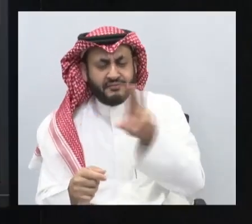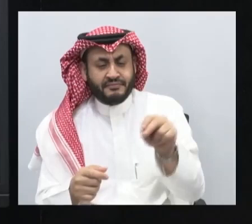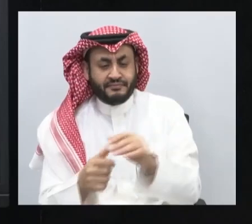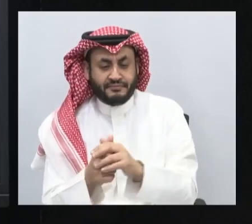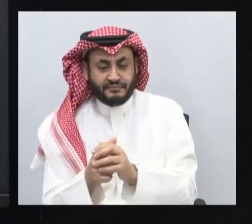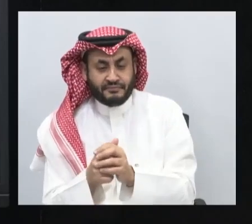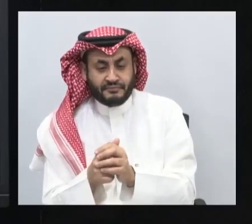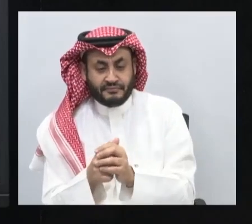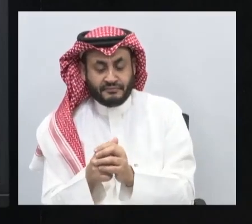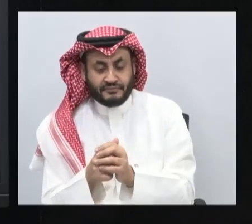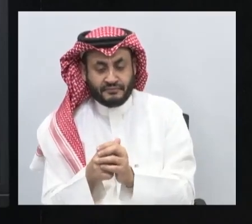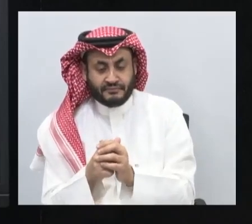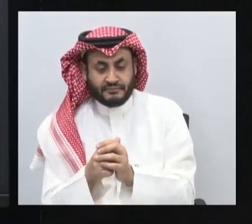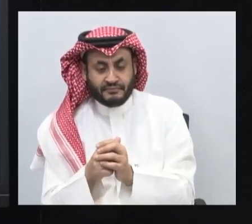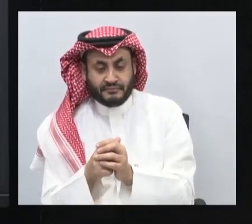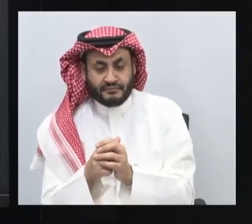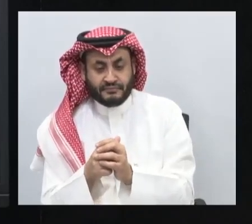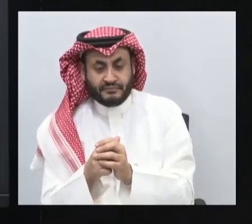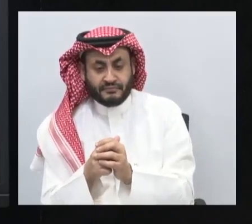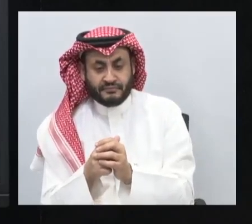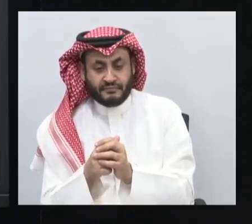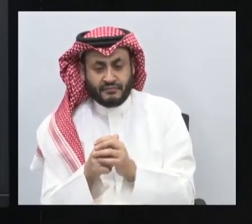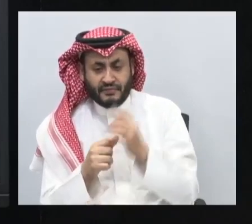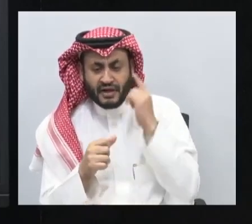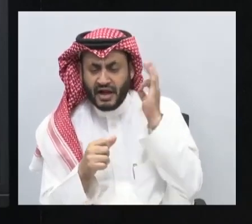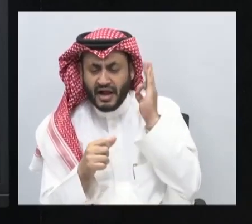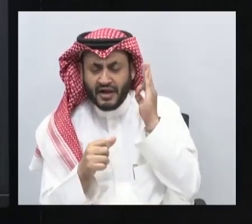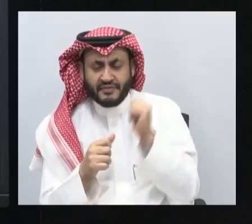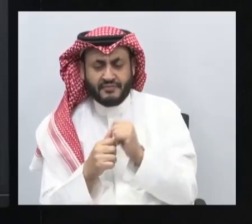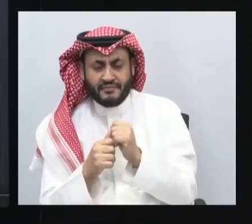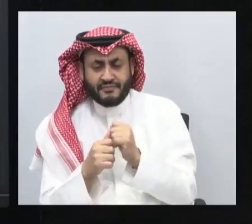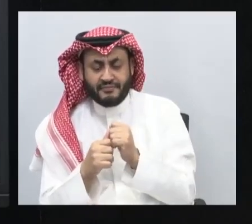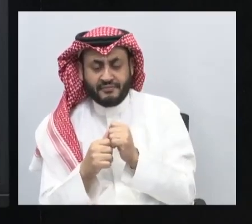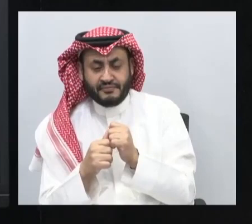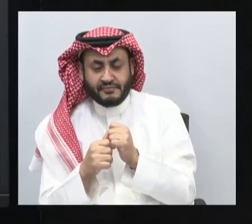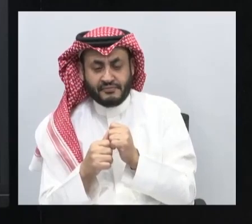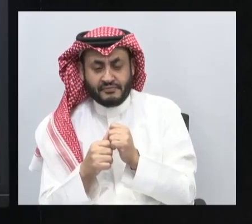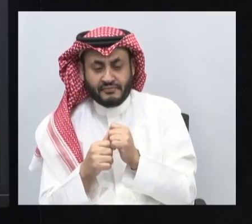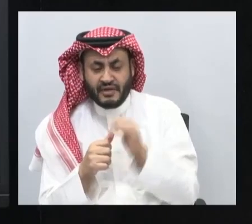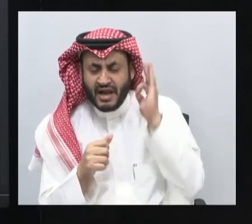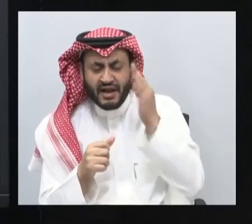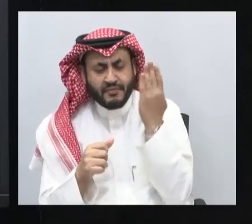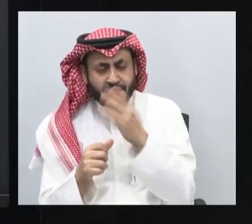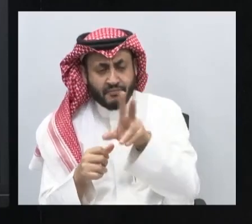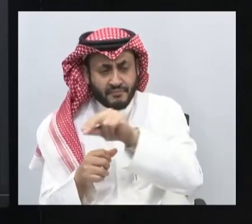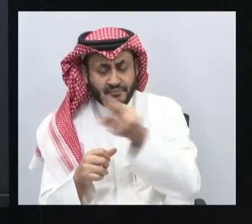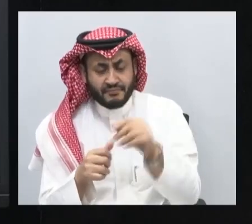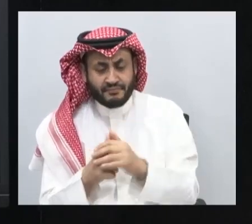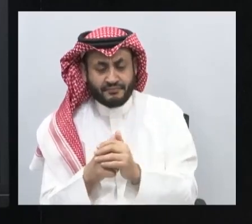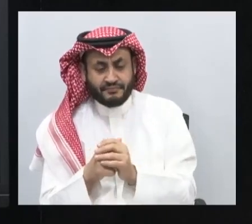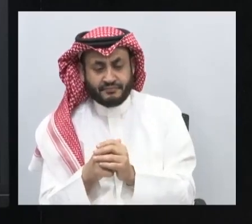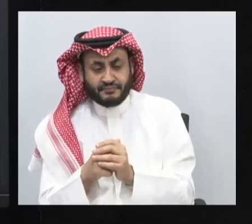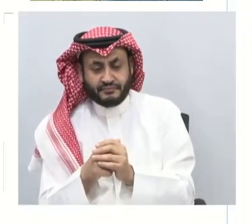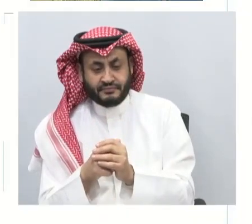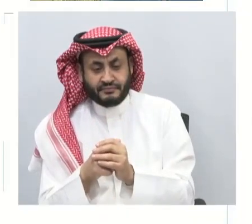audio, but now we have it in audio script, so you listen and read at the same time. So let's start